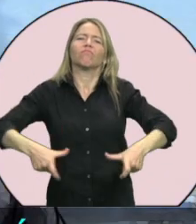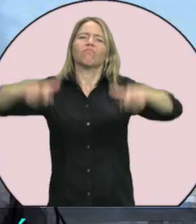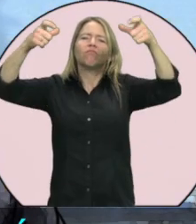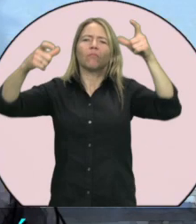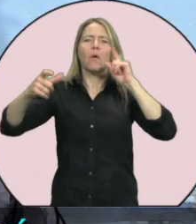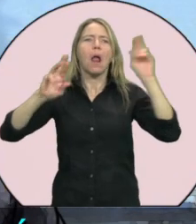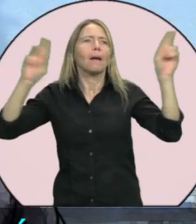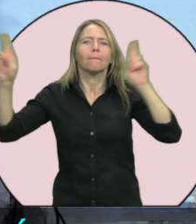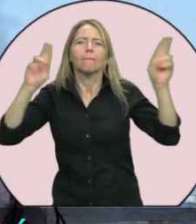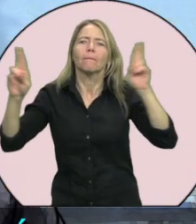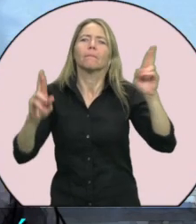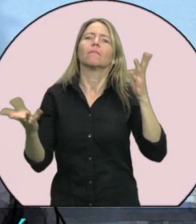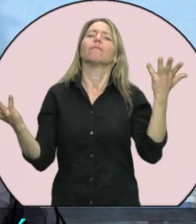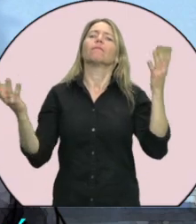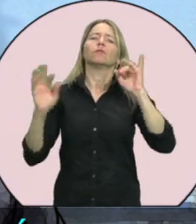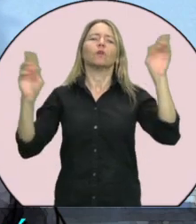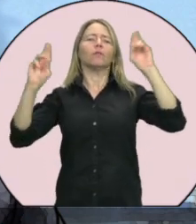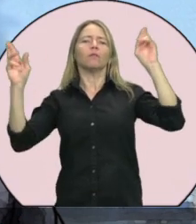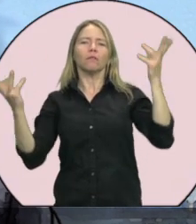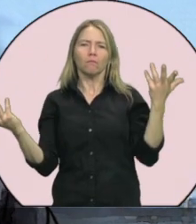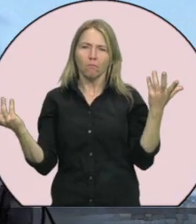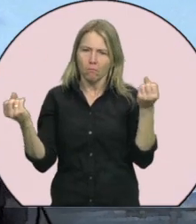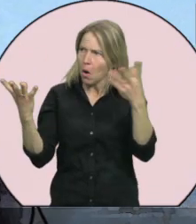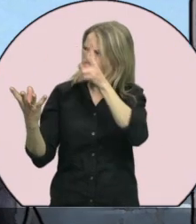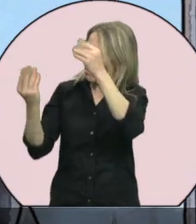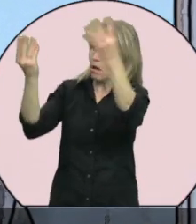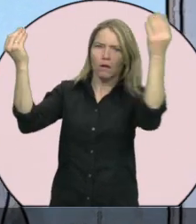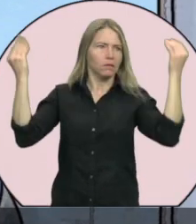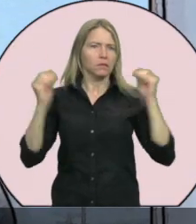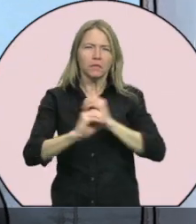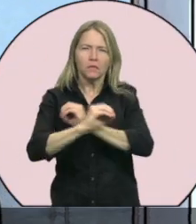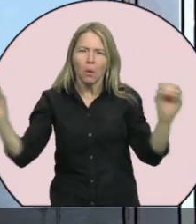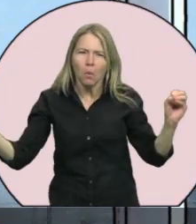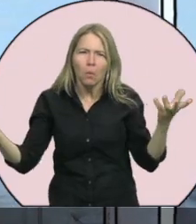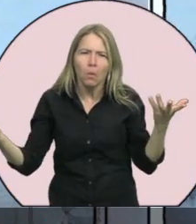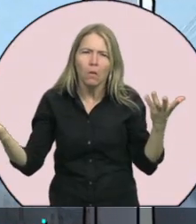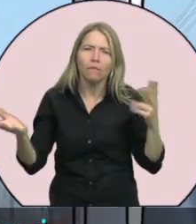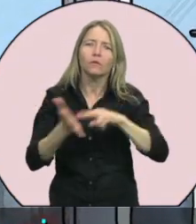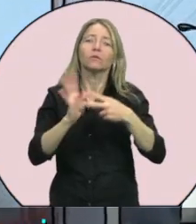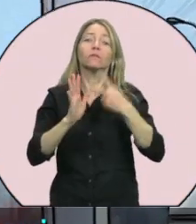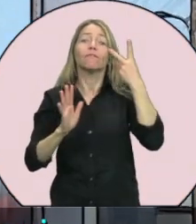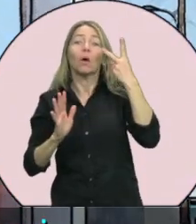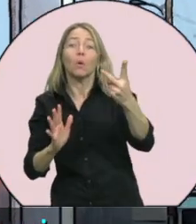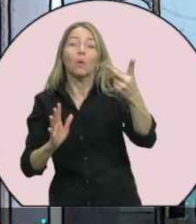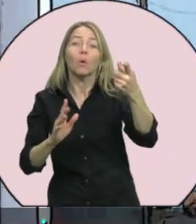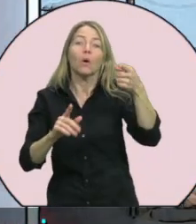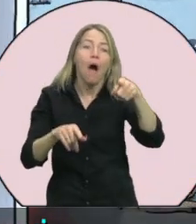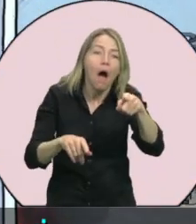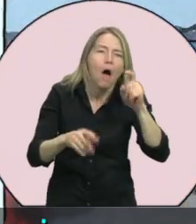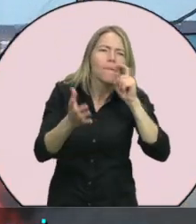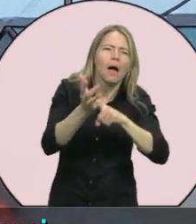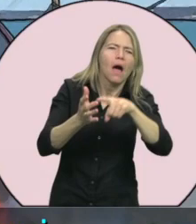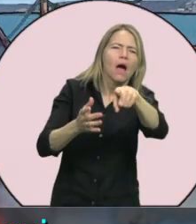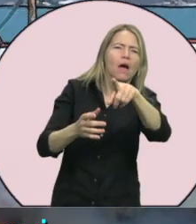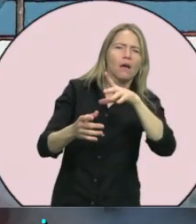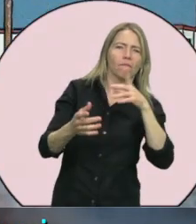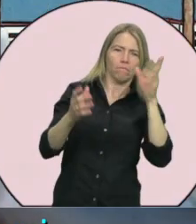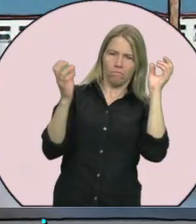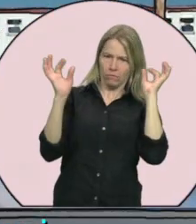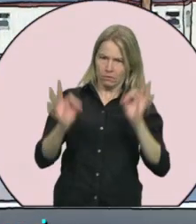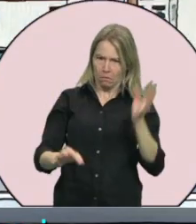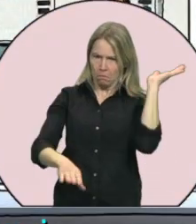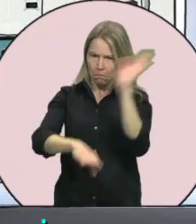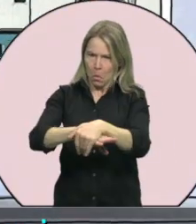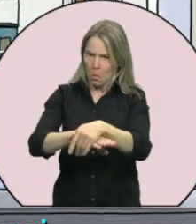in their building, and the fire alarm went on and there was no flashing light. And they saw to themselves that, yeah, she might